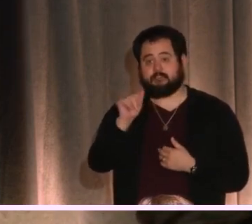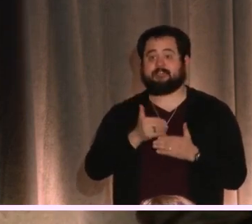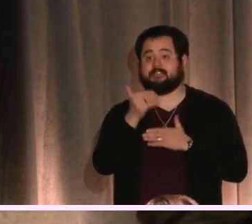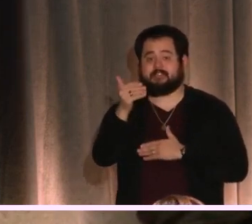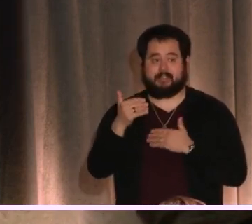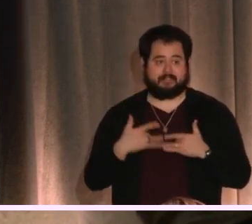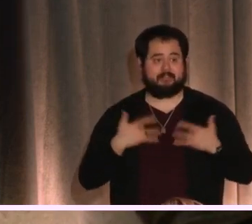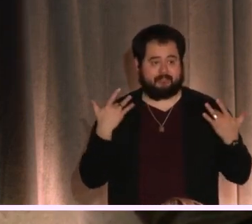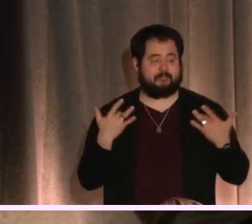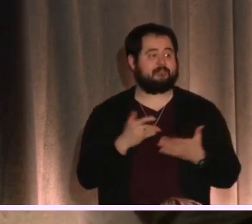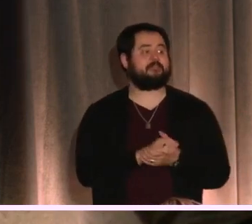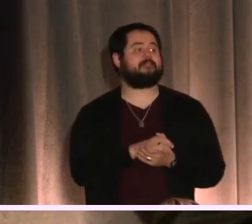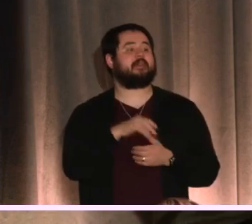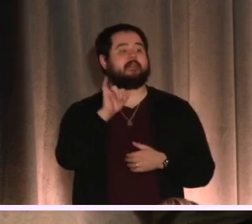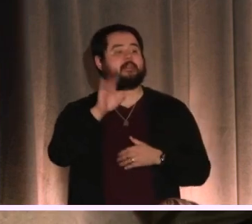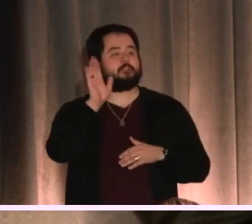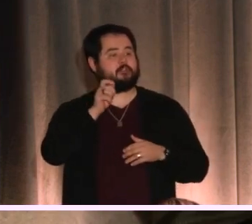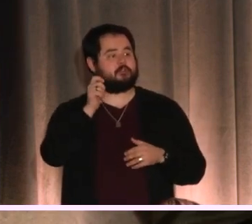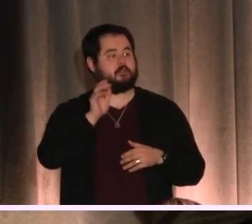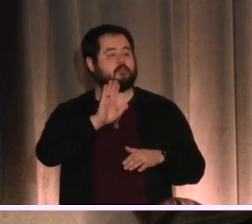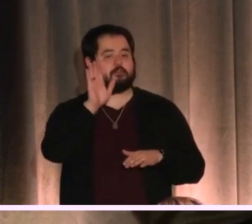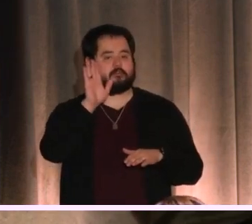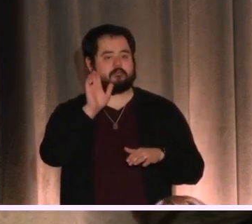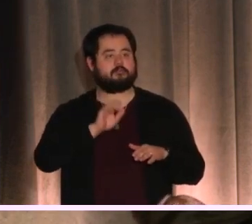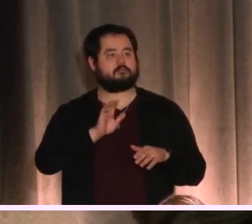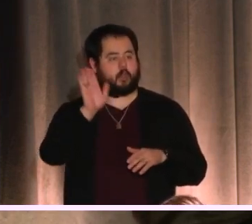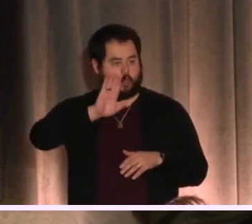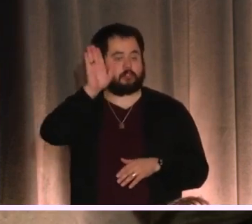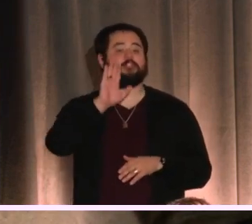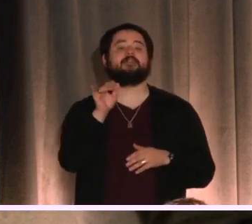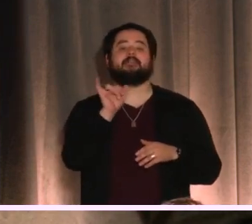Promenade Auction, on Saturday, March 22nd